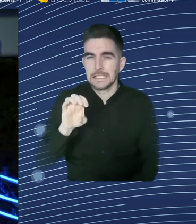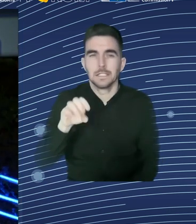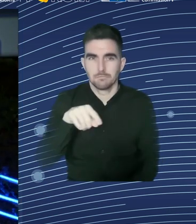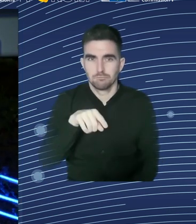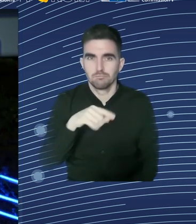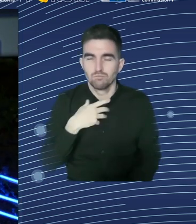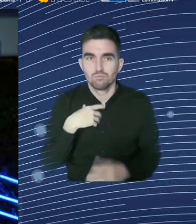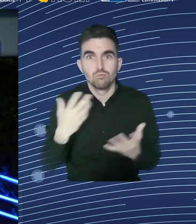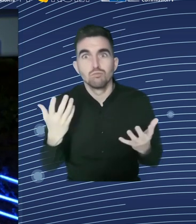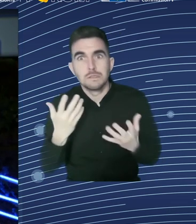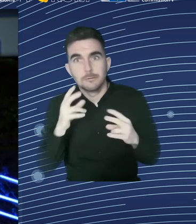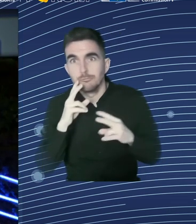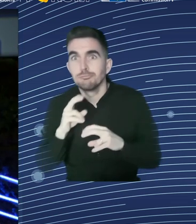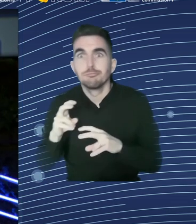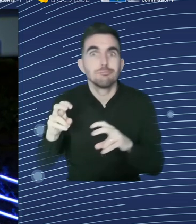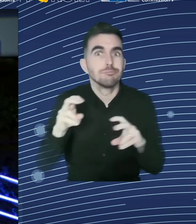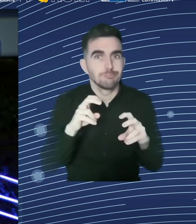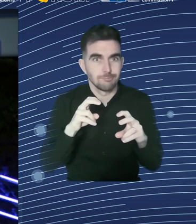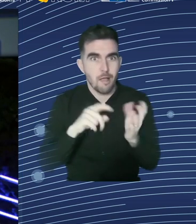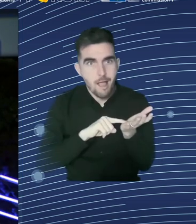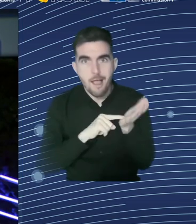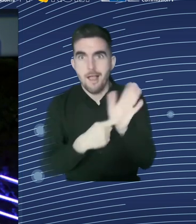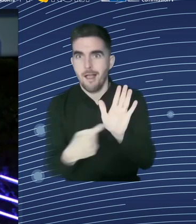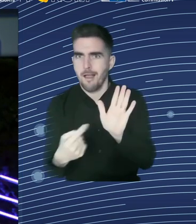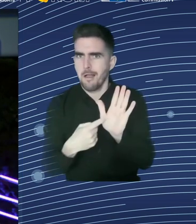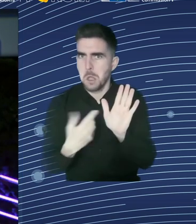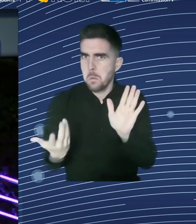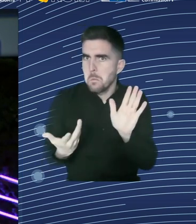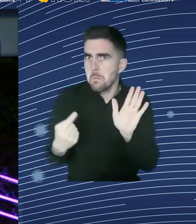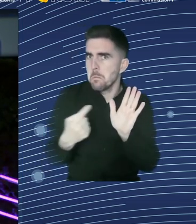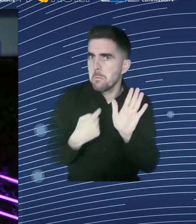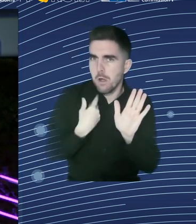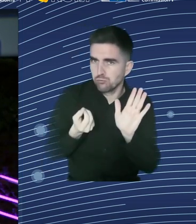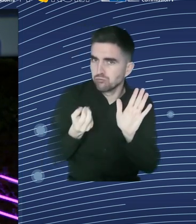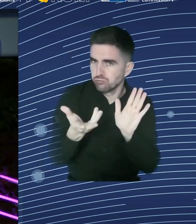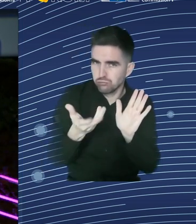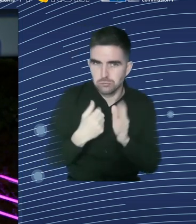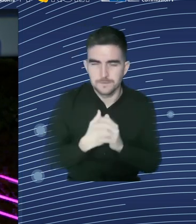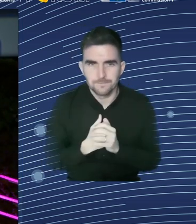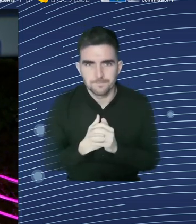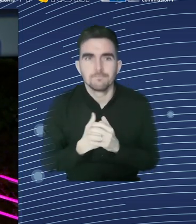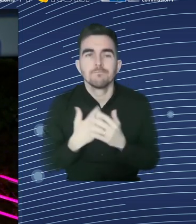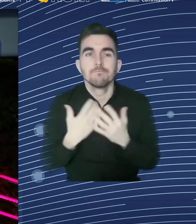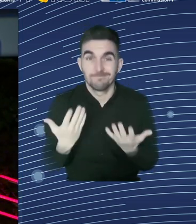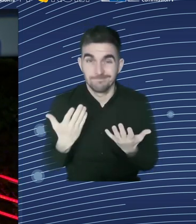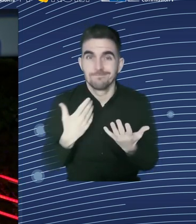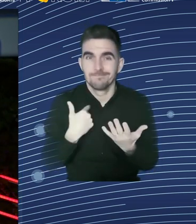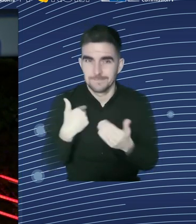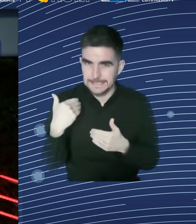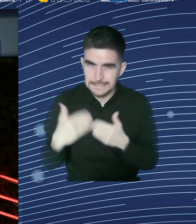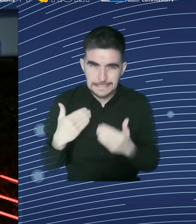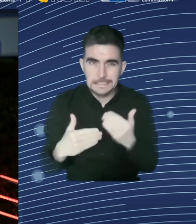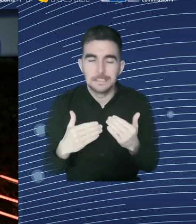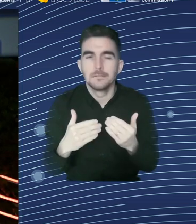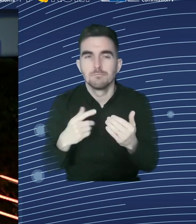the in-depth analyses of the report with regard to skills, working conditions, insufficient labor supply, as well as